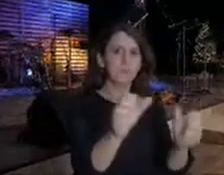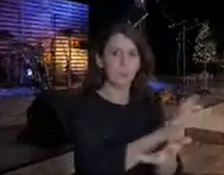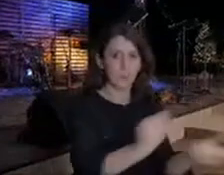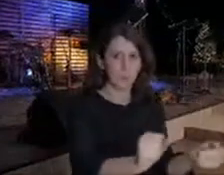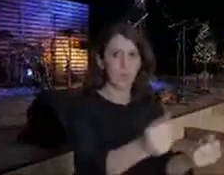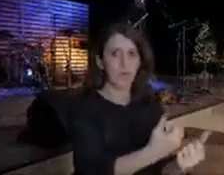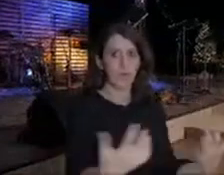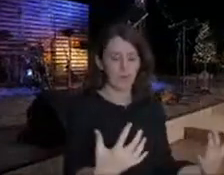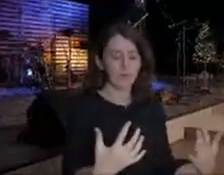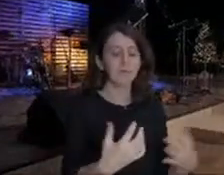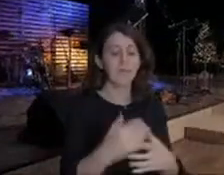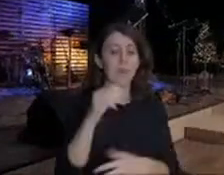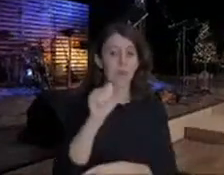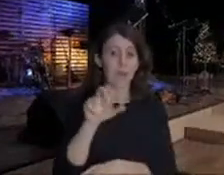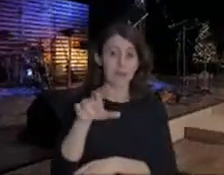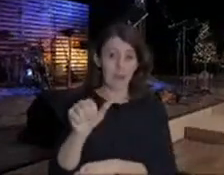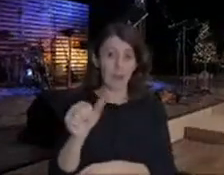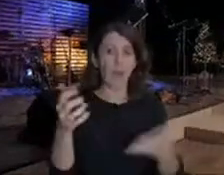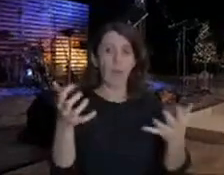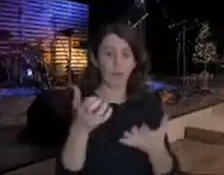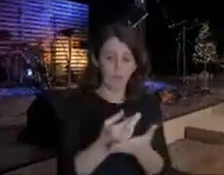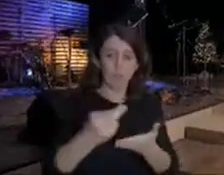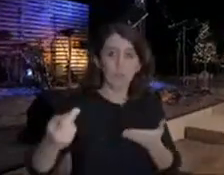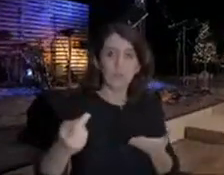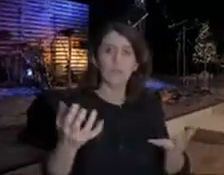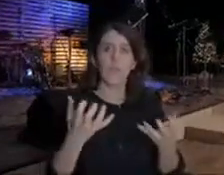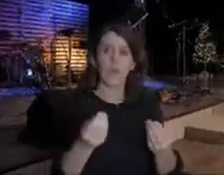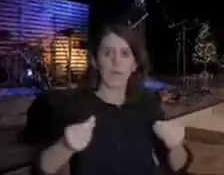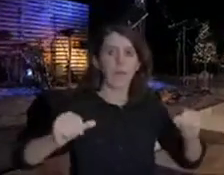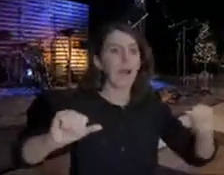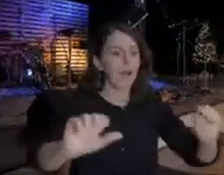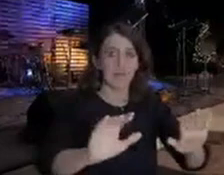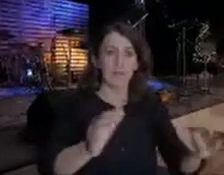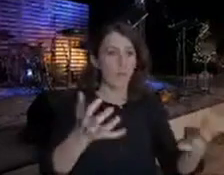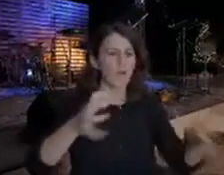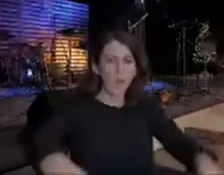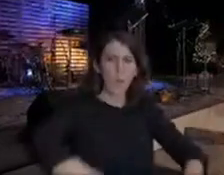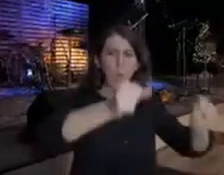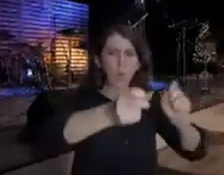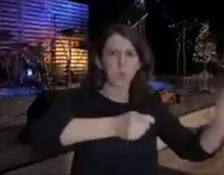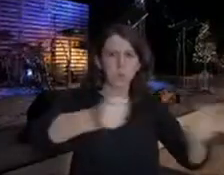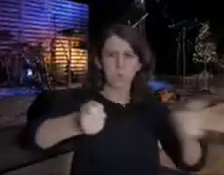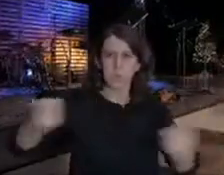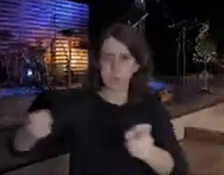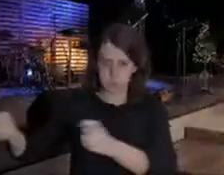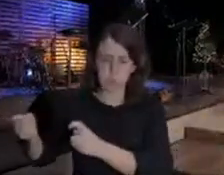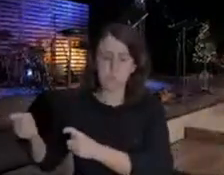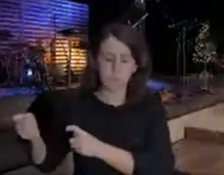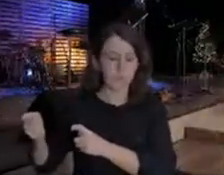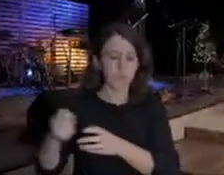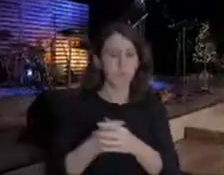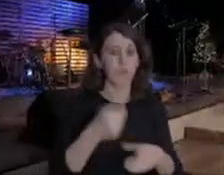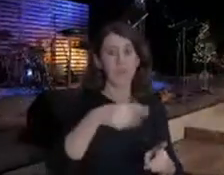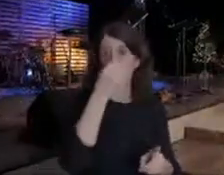resources. They want land. They want to take over. They want everything, right? They want to take over everything, and they